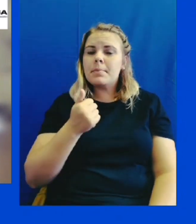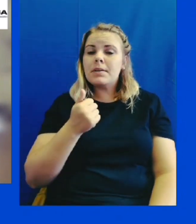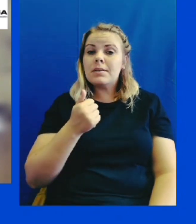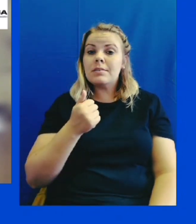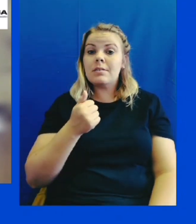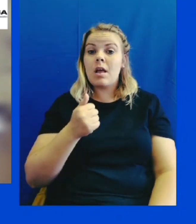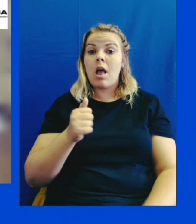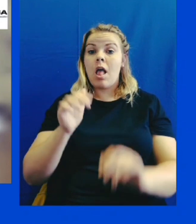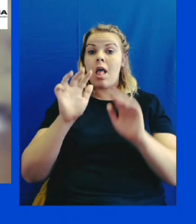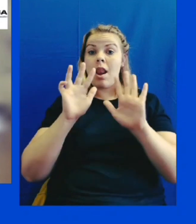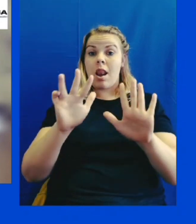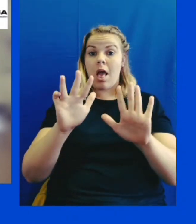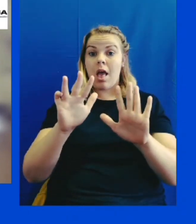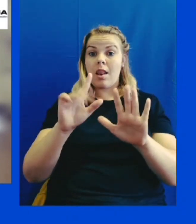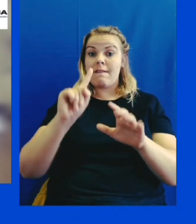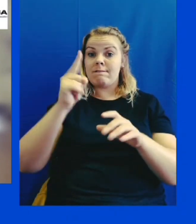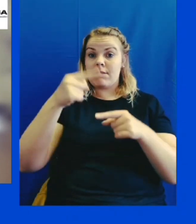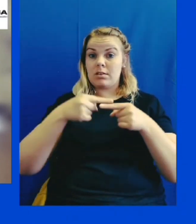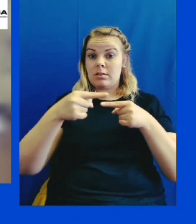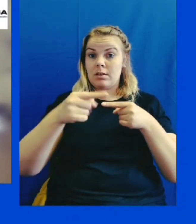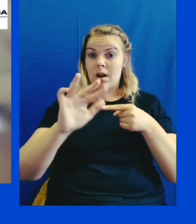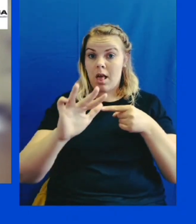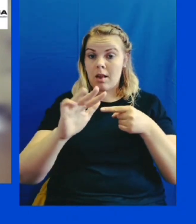least one hole on each nine?